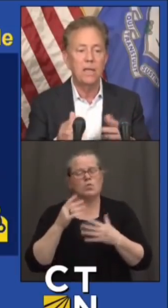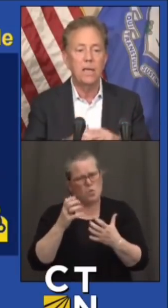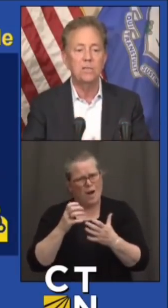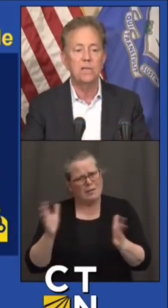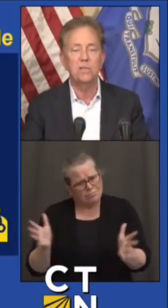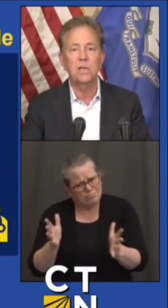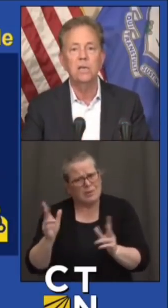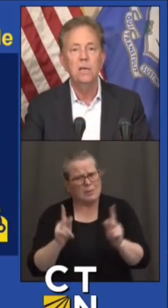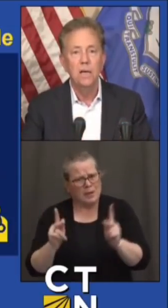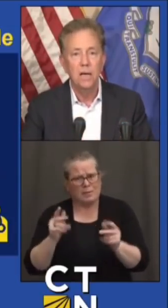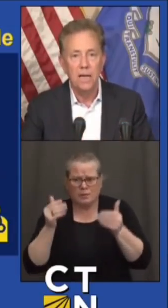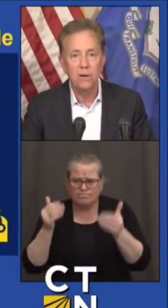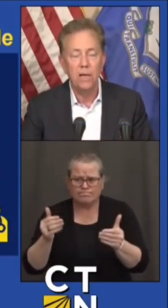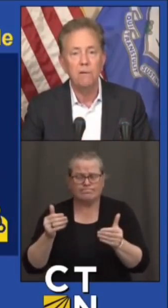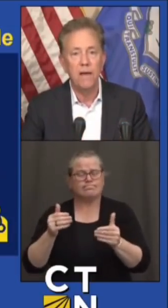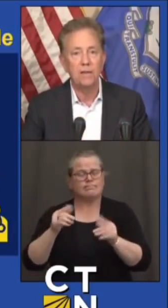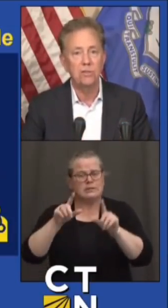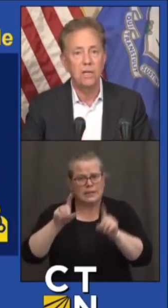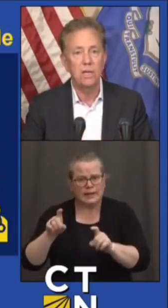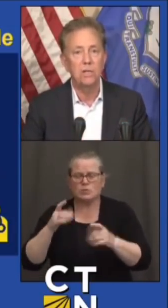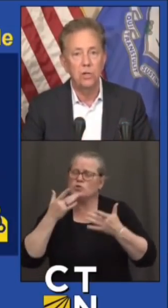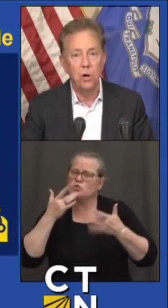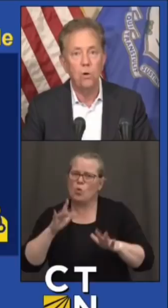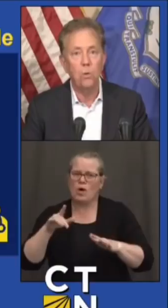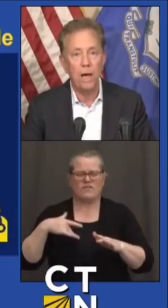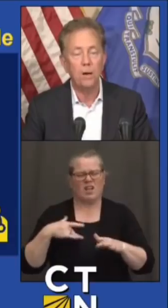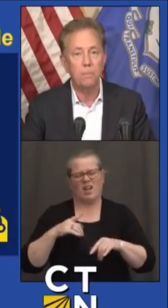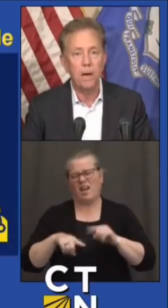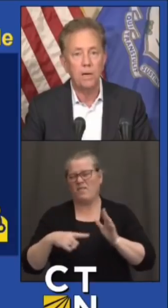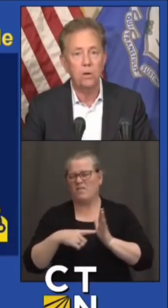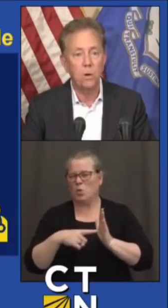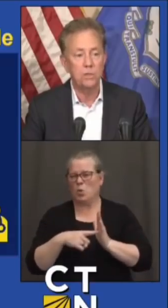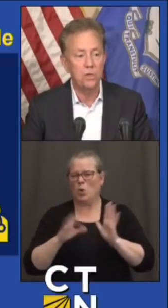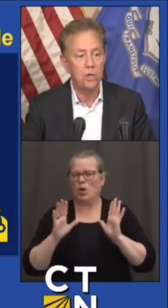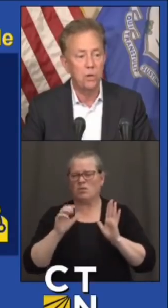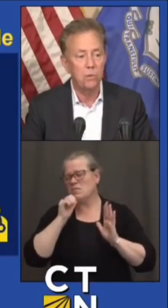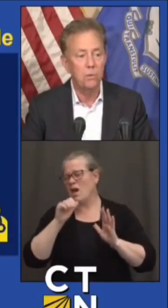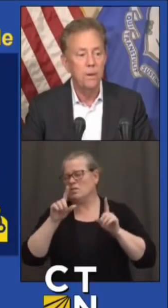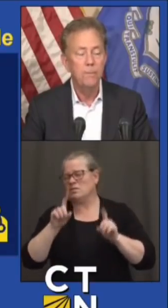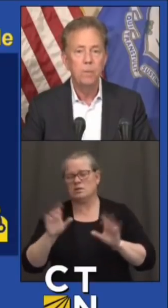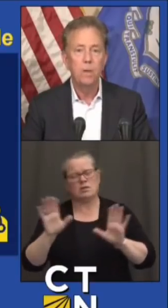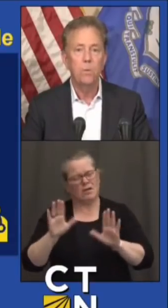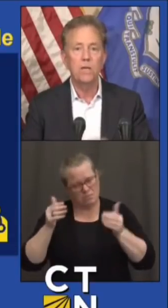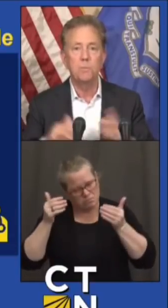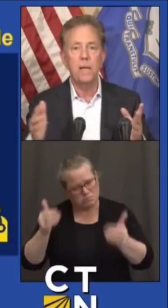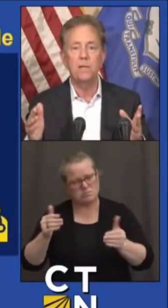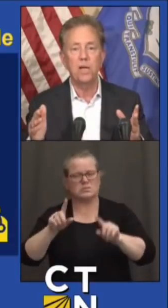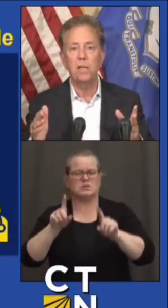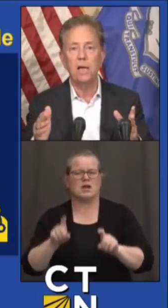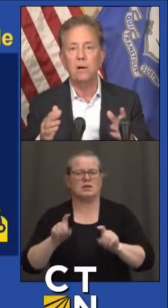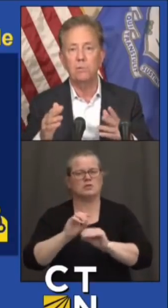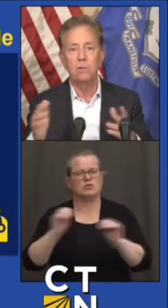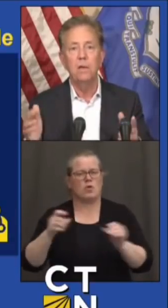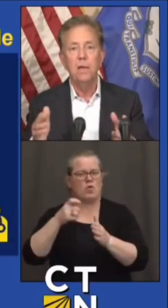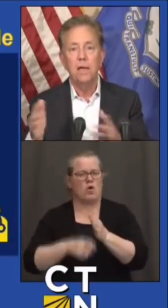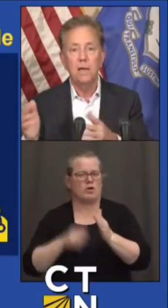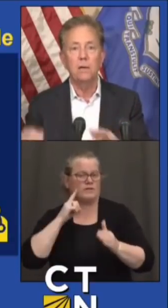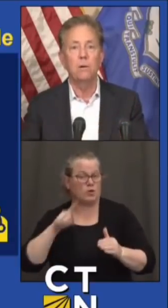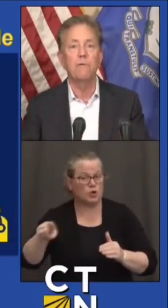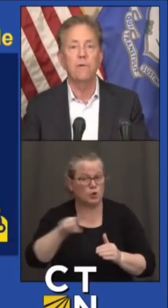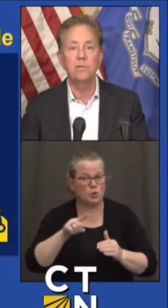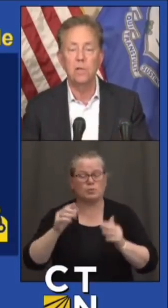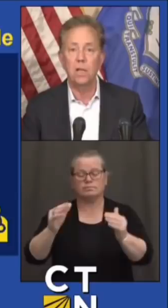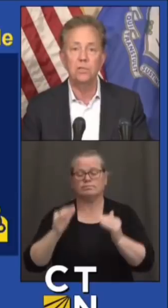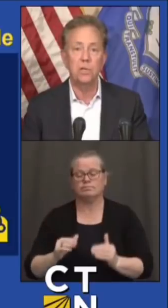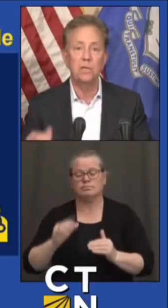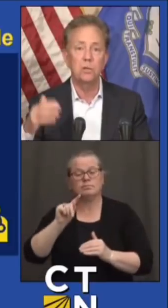back then to get testing and now to get vaccinated. No out-of-pocket cost to you. We expanded telehealth, and